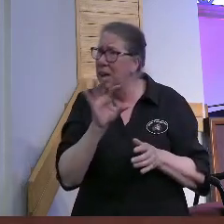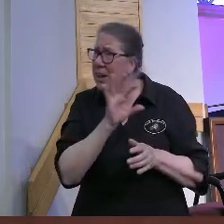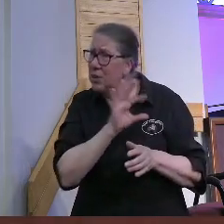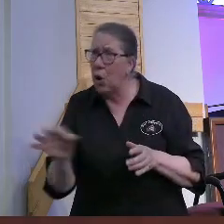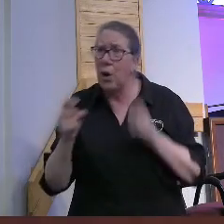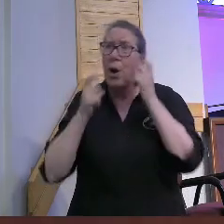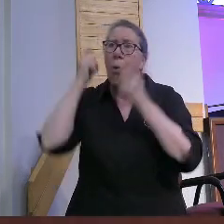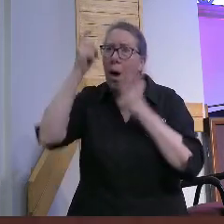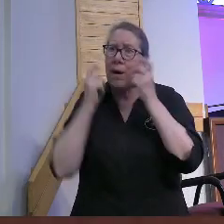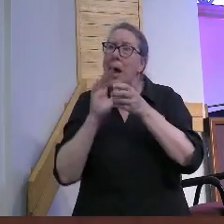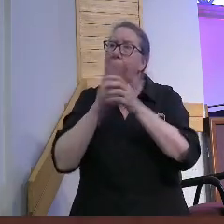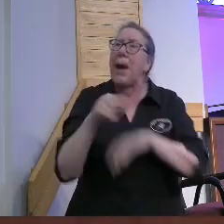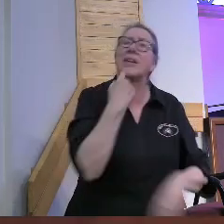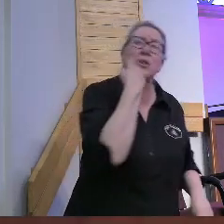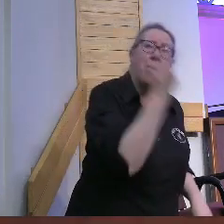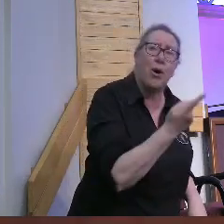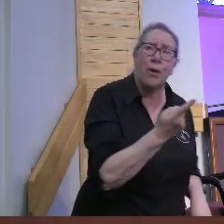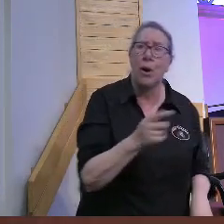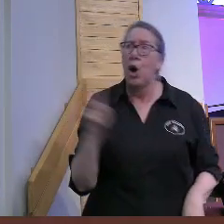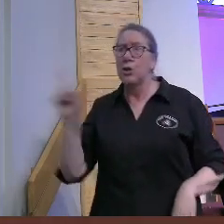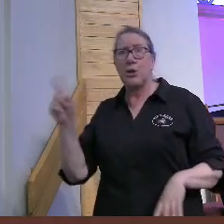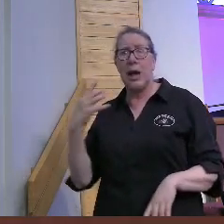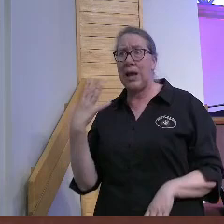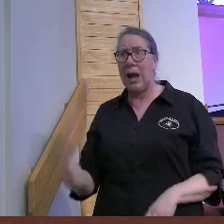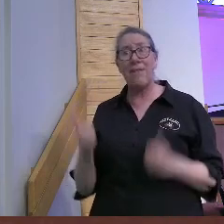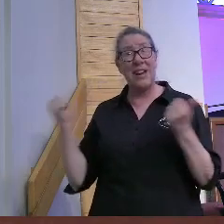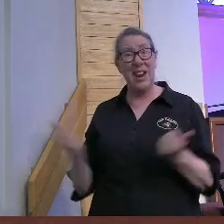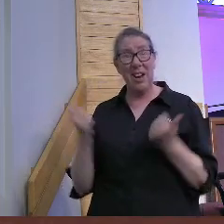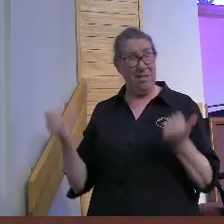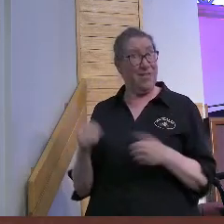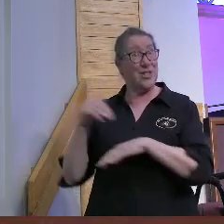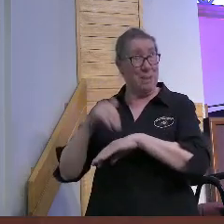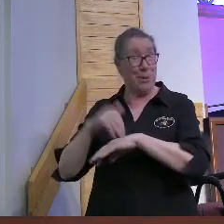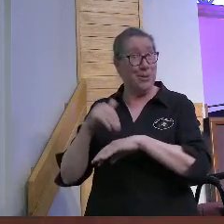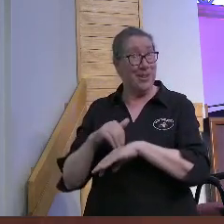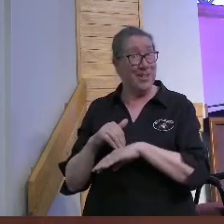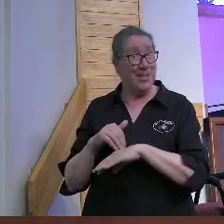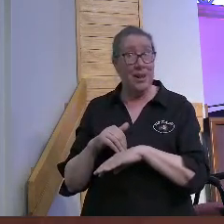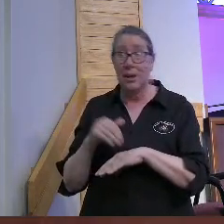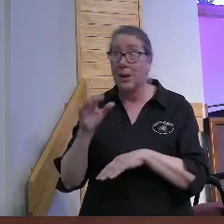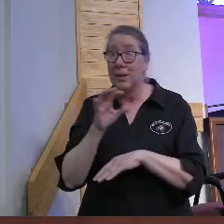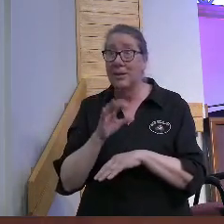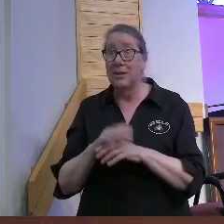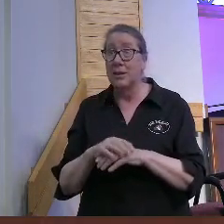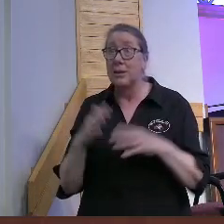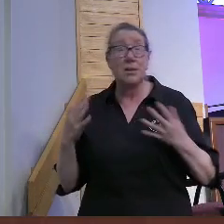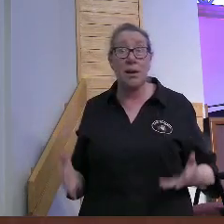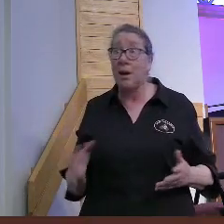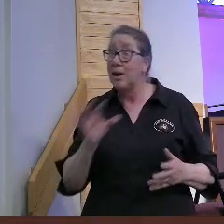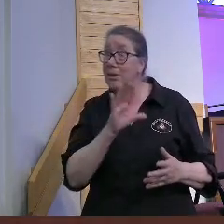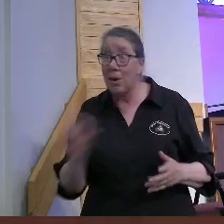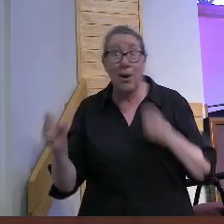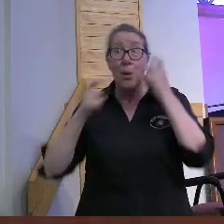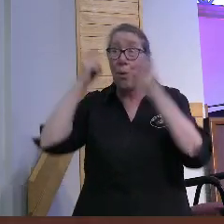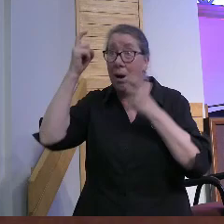today. He said, you got enough trouble today to be concerned about. Don't worry about tomorrow. Don't take on